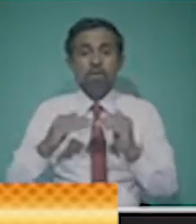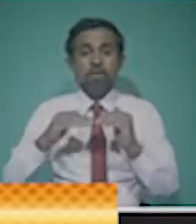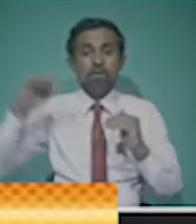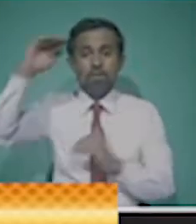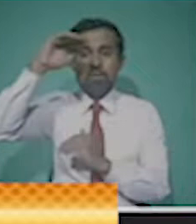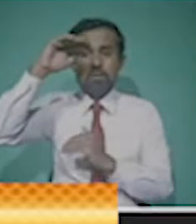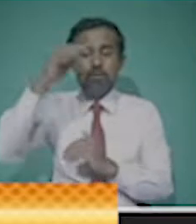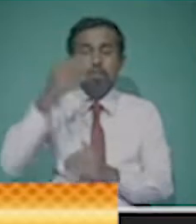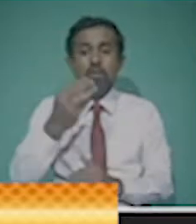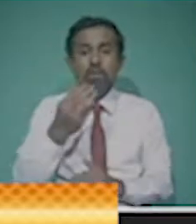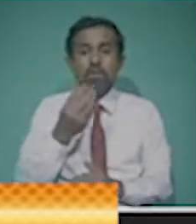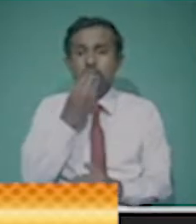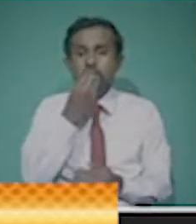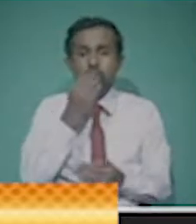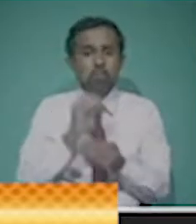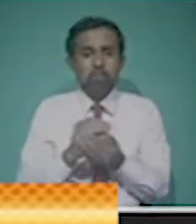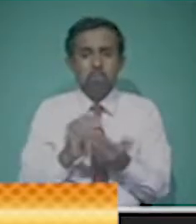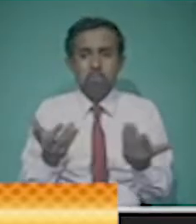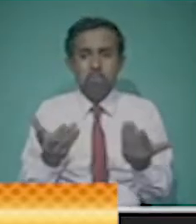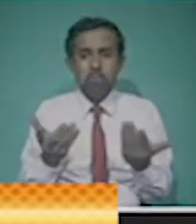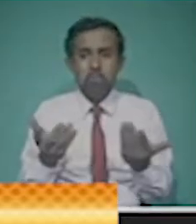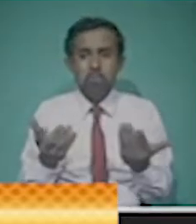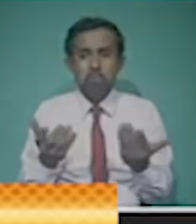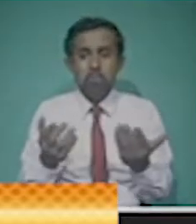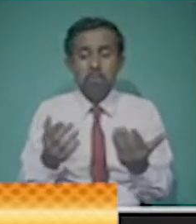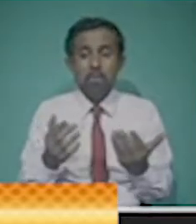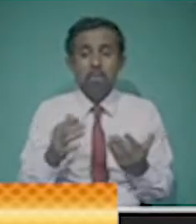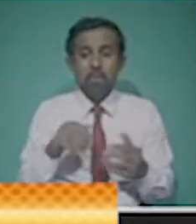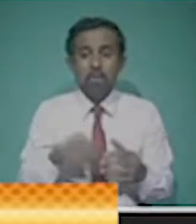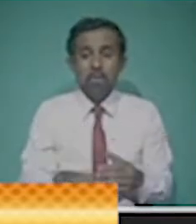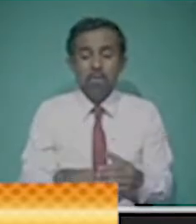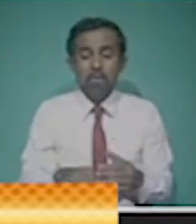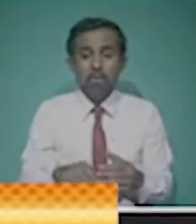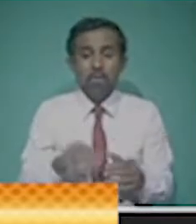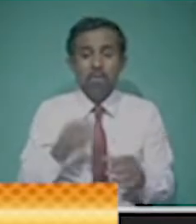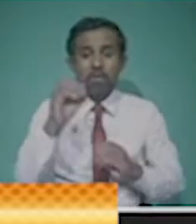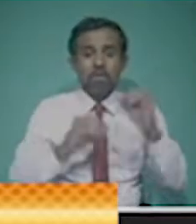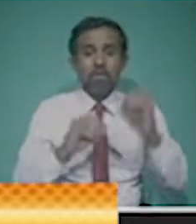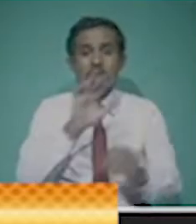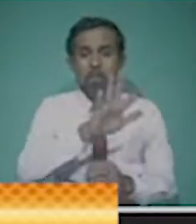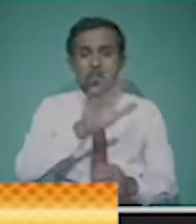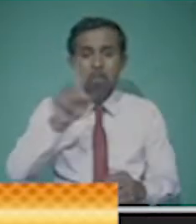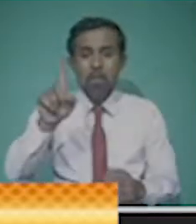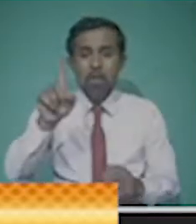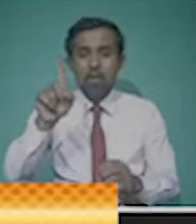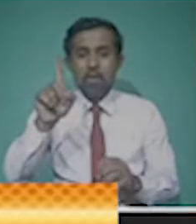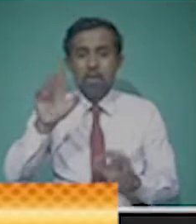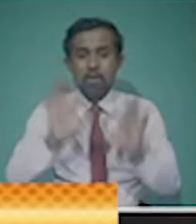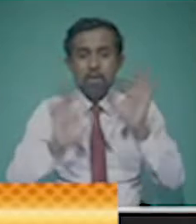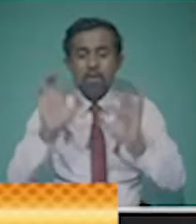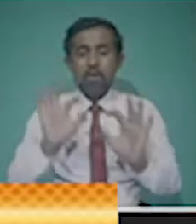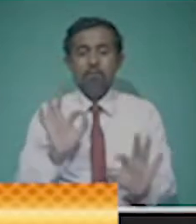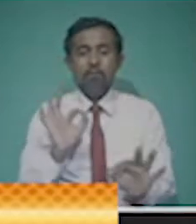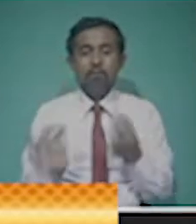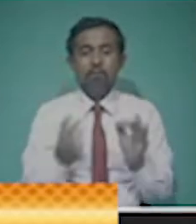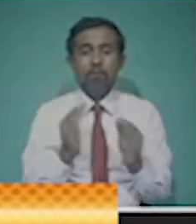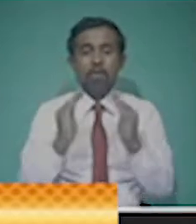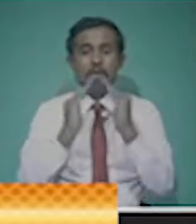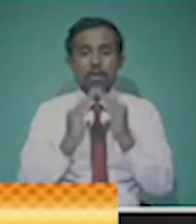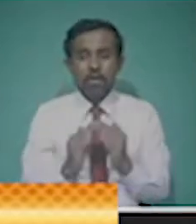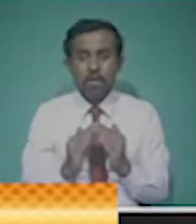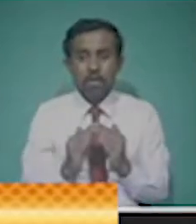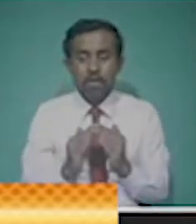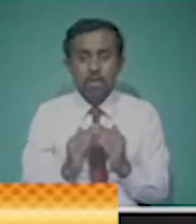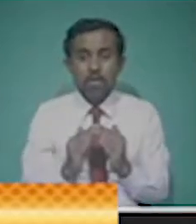at 51%, while the urban sector is at 43% and rural sector at 34%. Existing